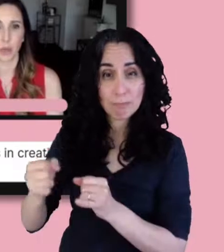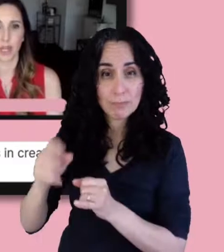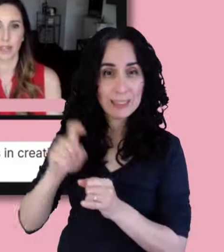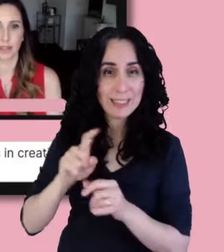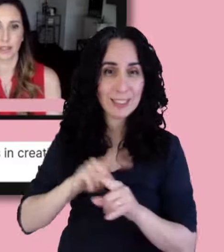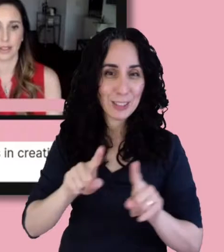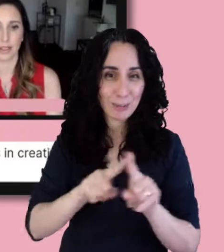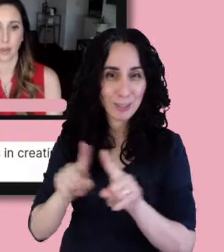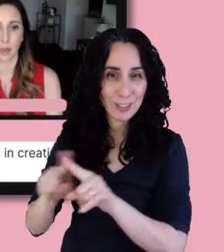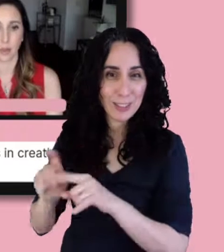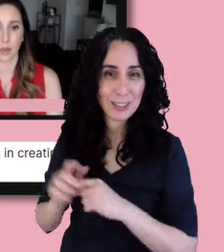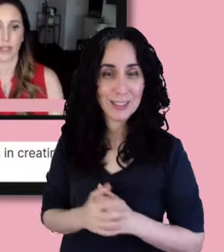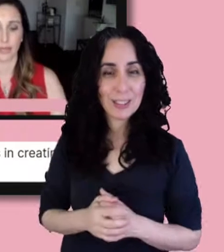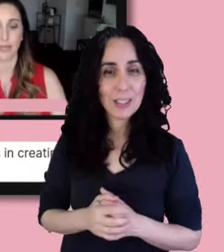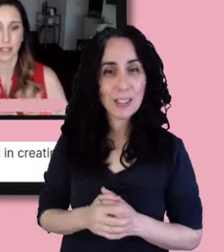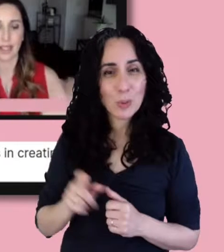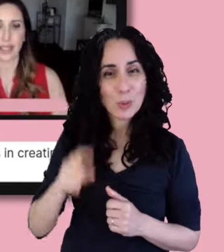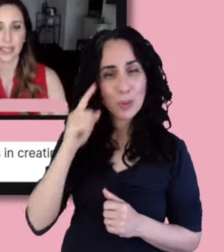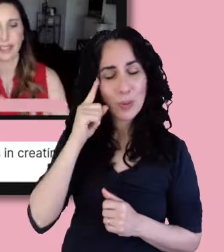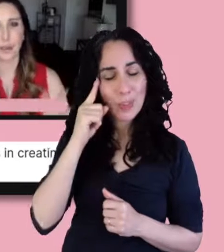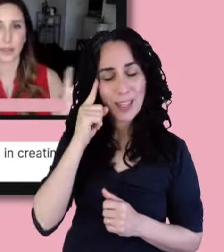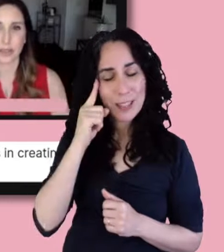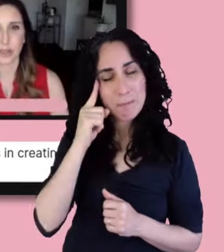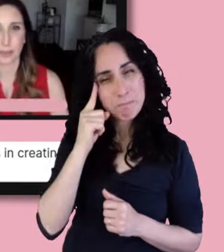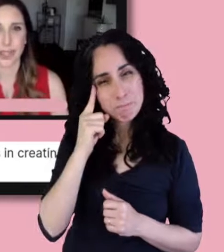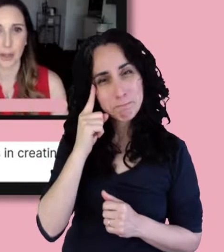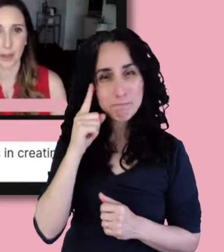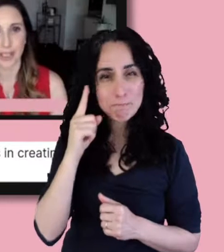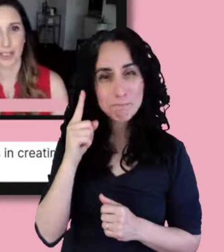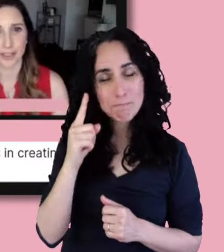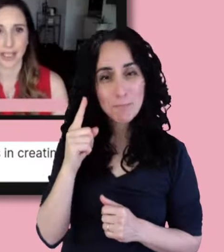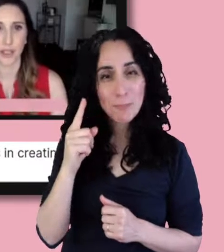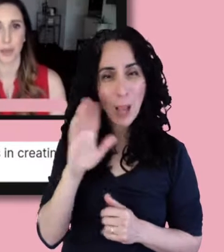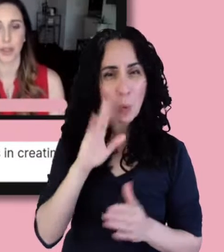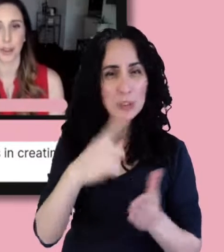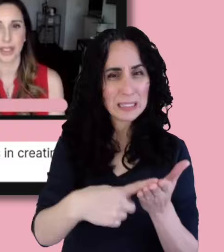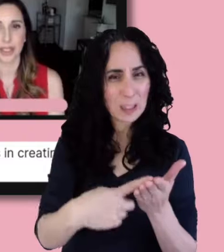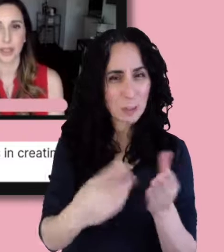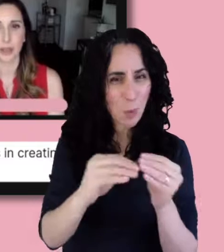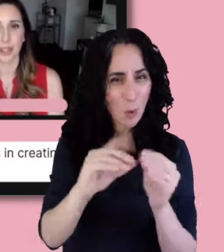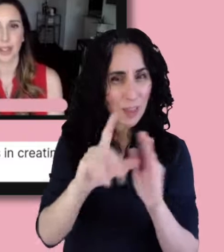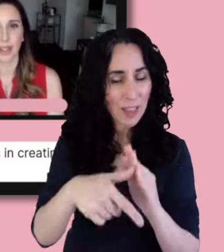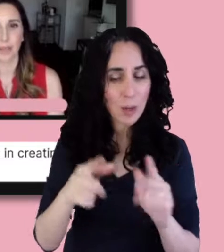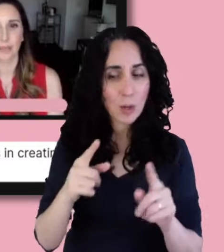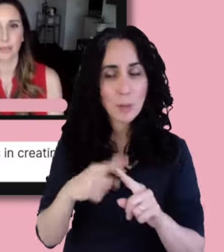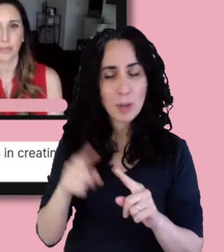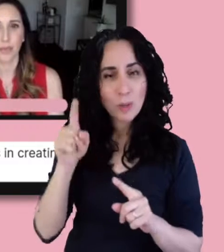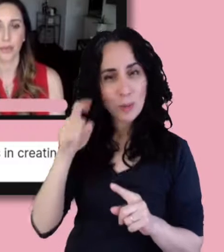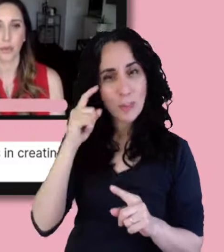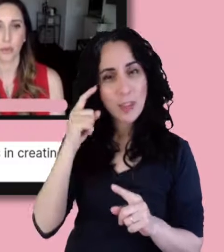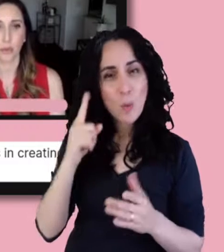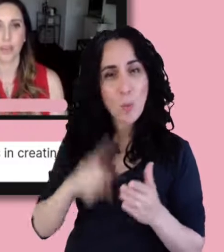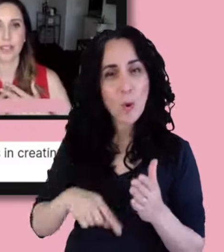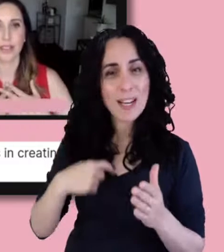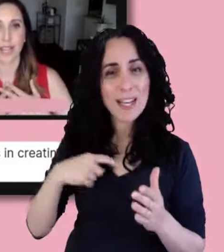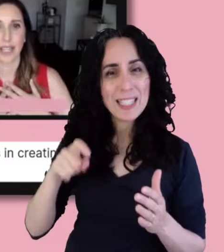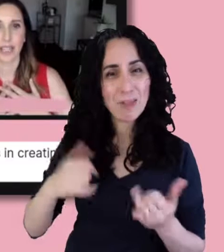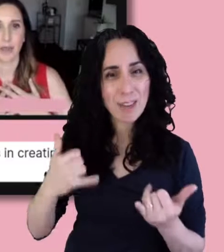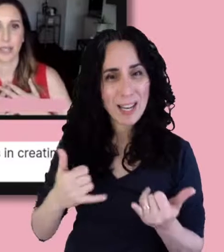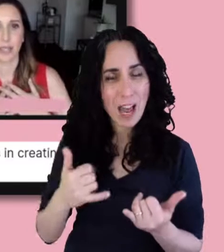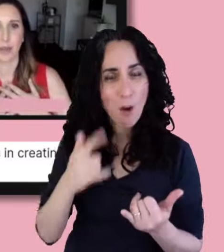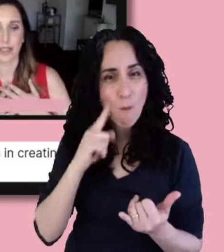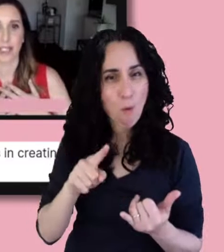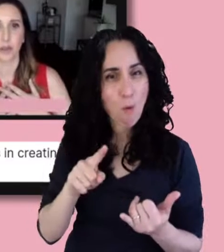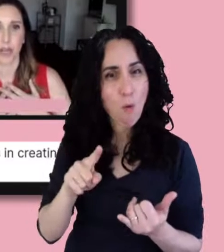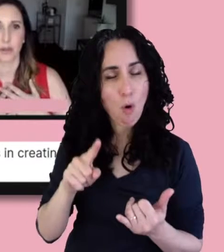well, what, it almost is something I want to kind of get into a little bit later, but what is it that I need